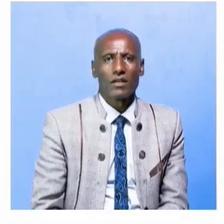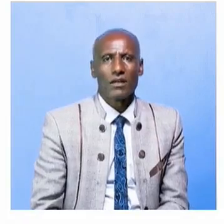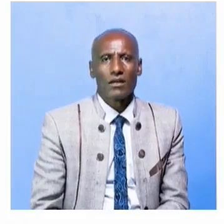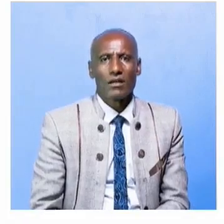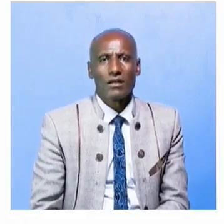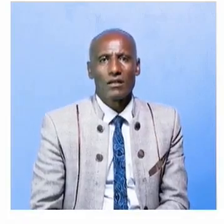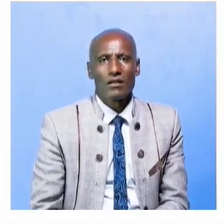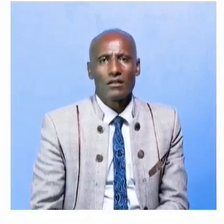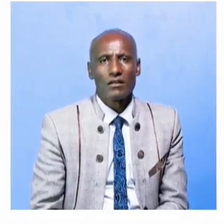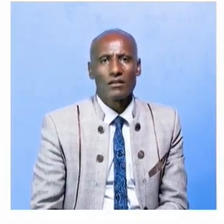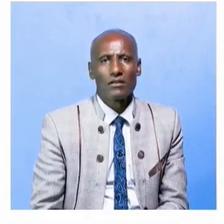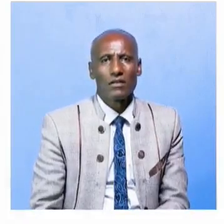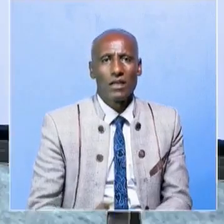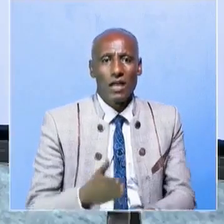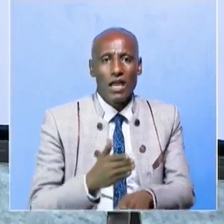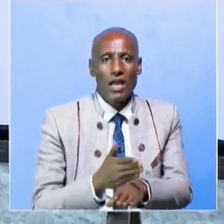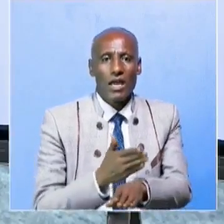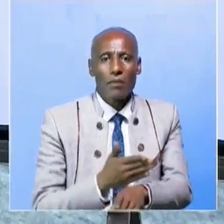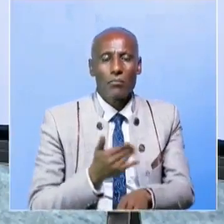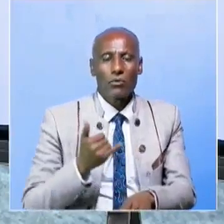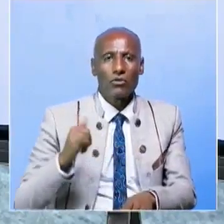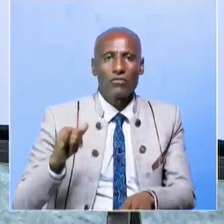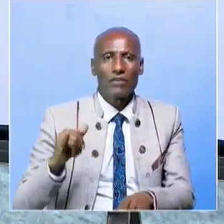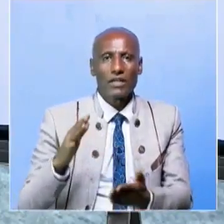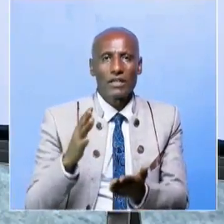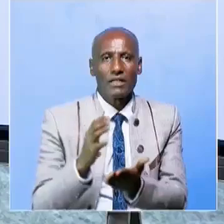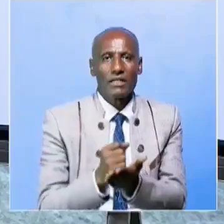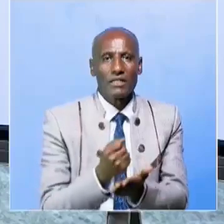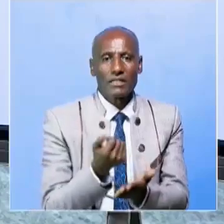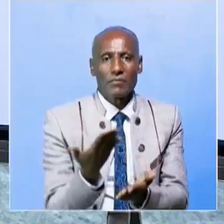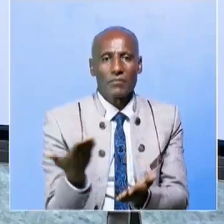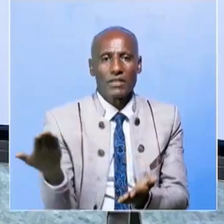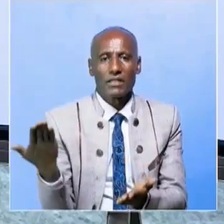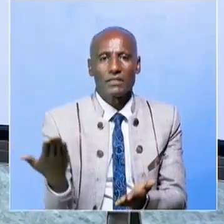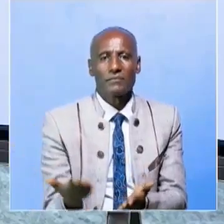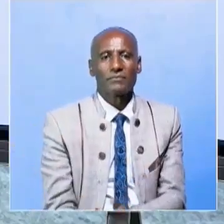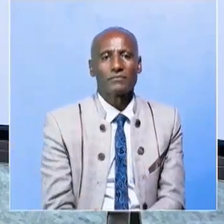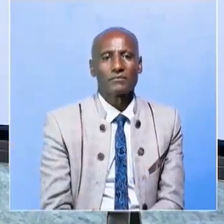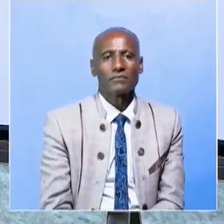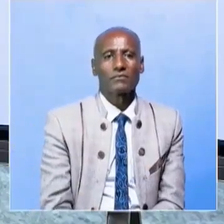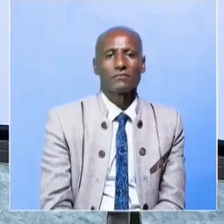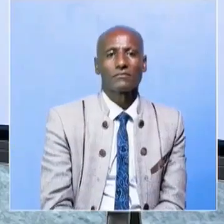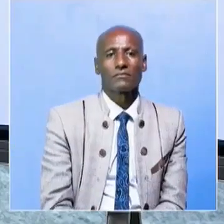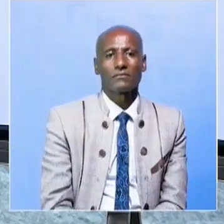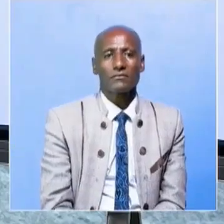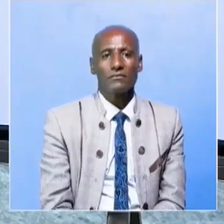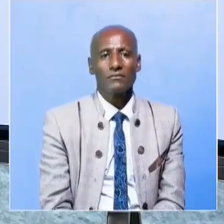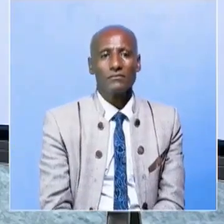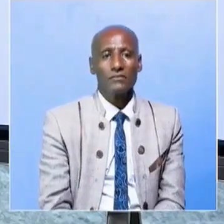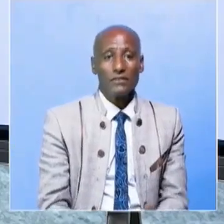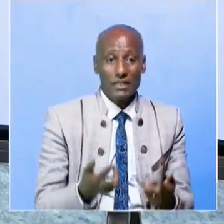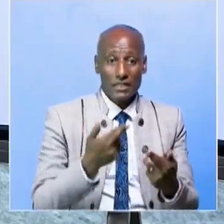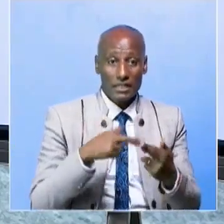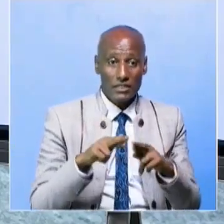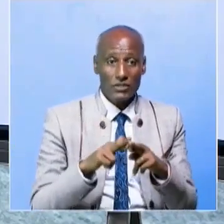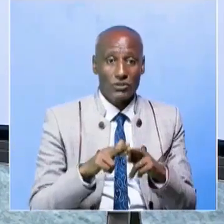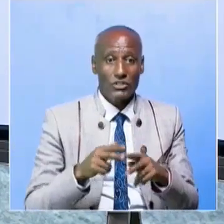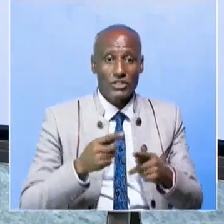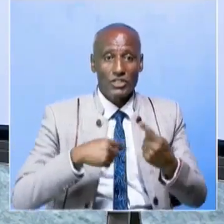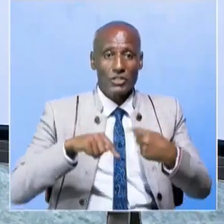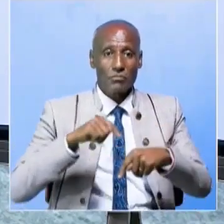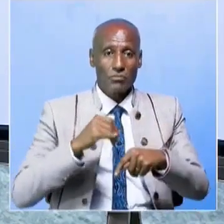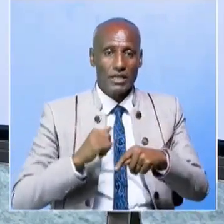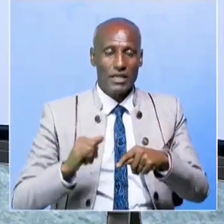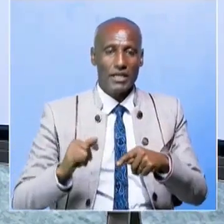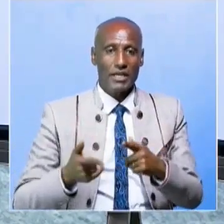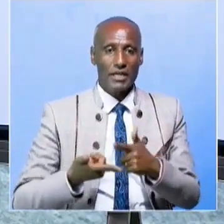improving something. This is improving something, while restoration is bringing back something